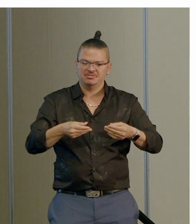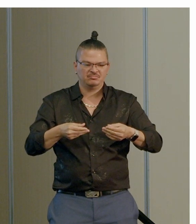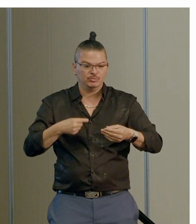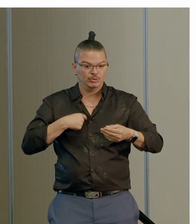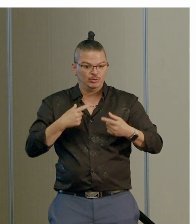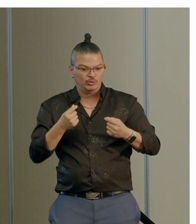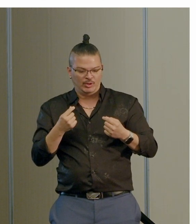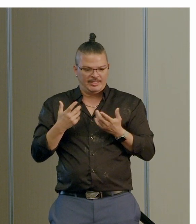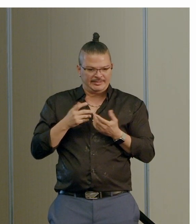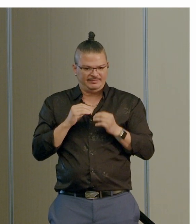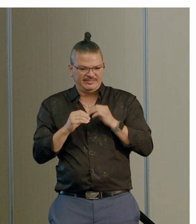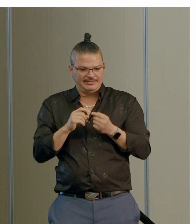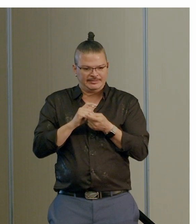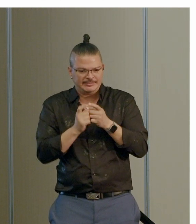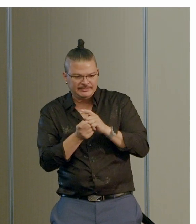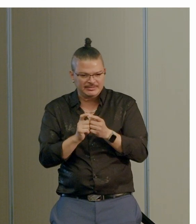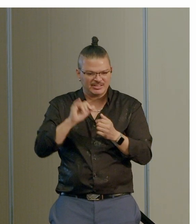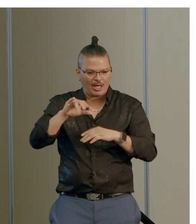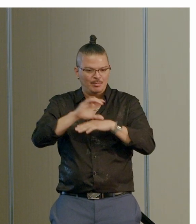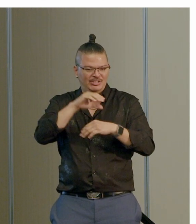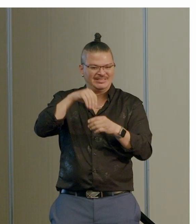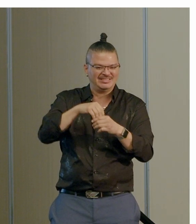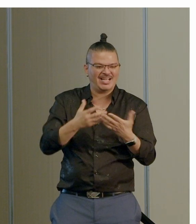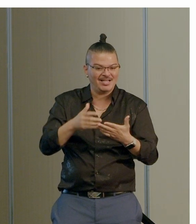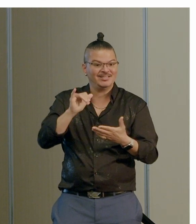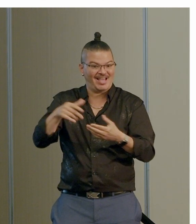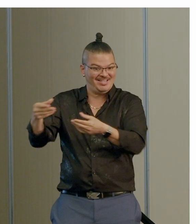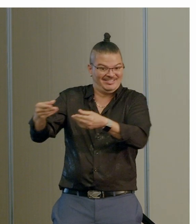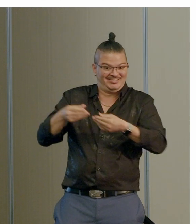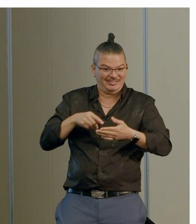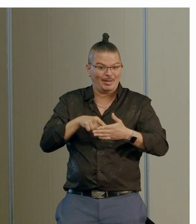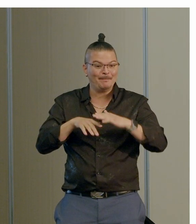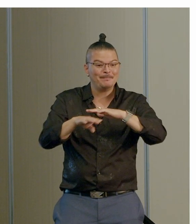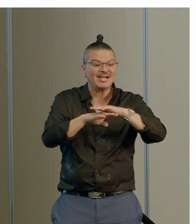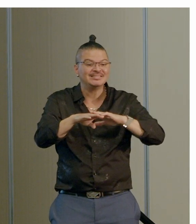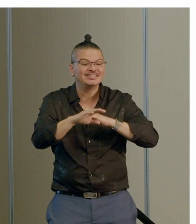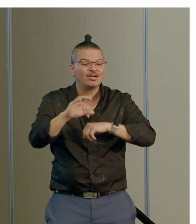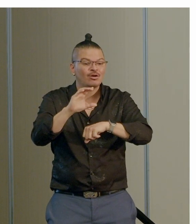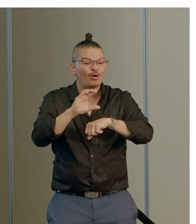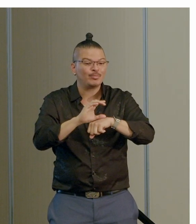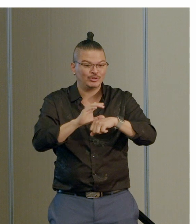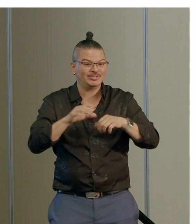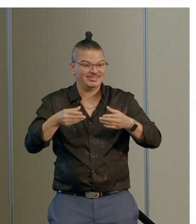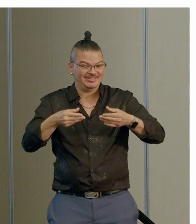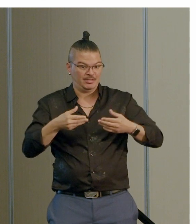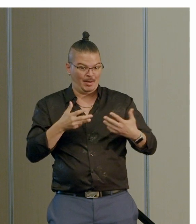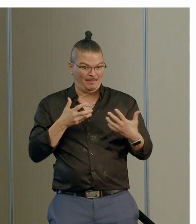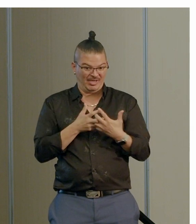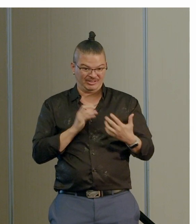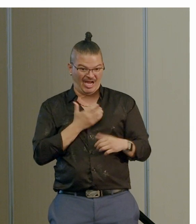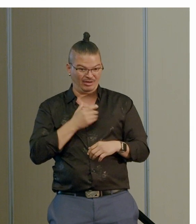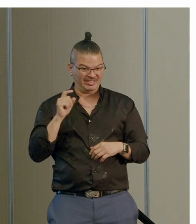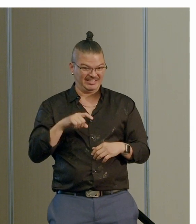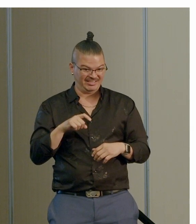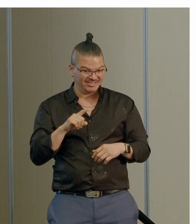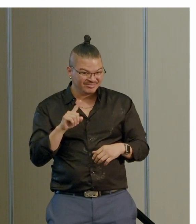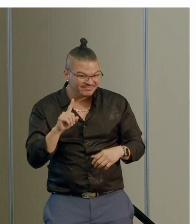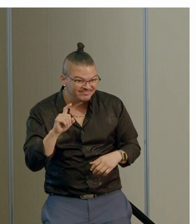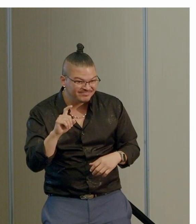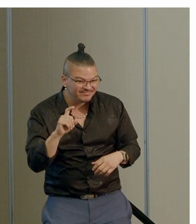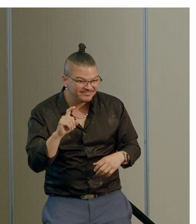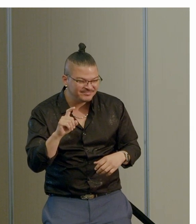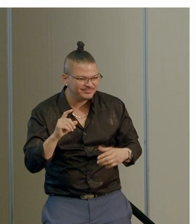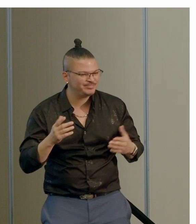at, is what's available off the shelf what meets our needs? So I run that particular initiative, and took